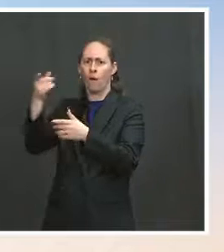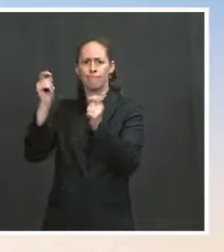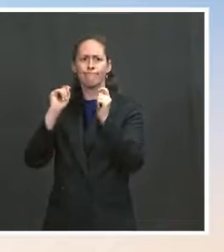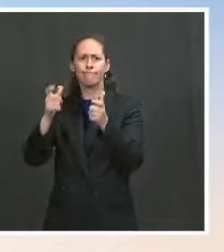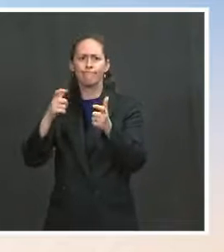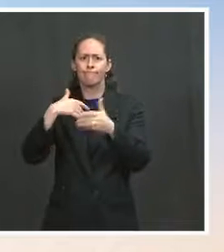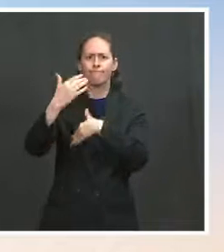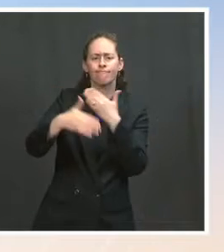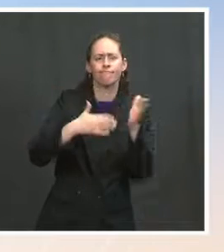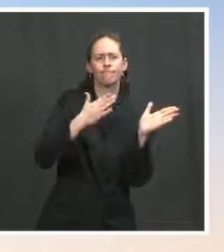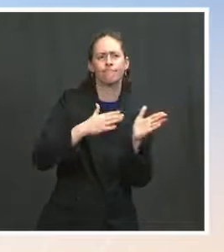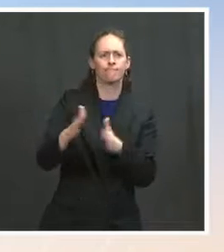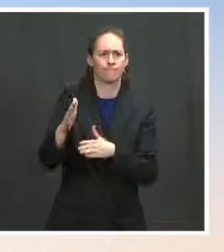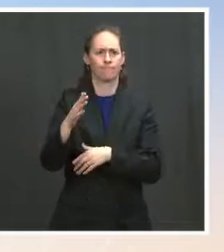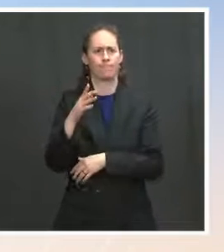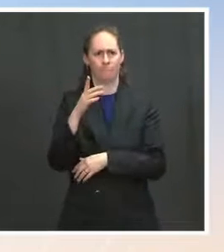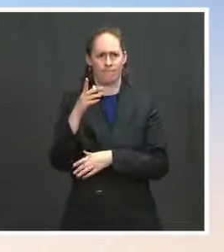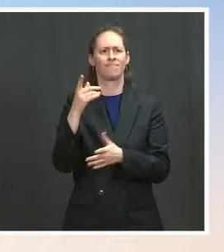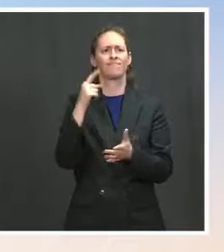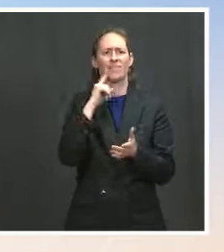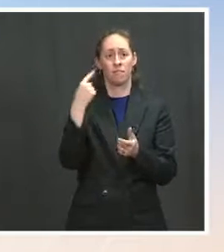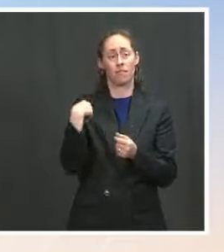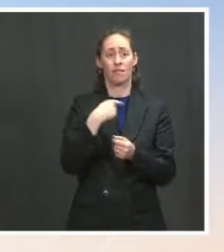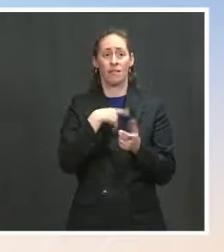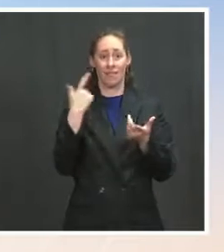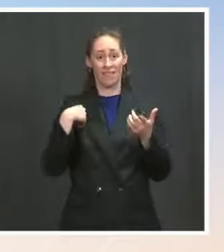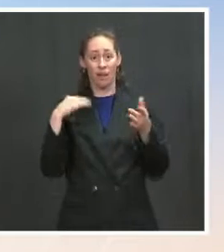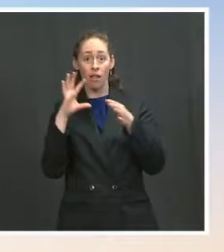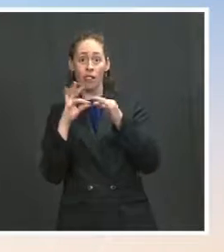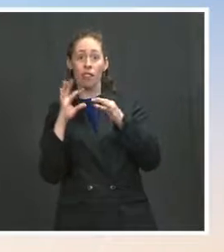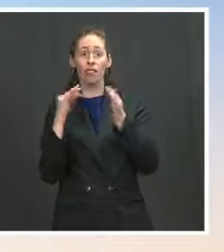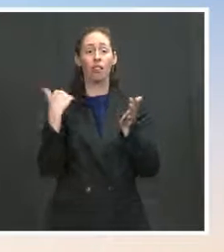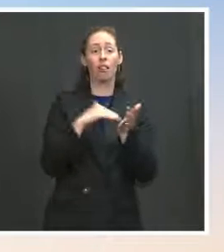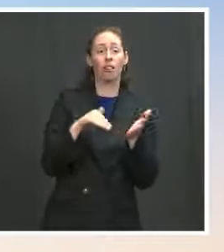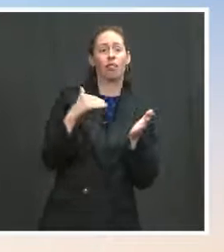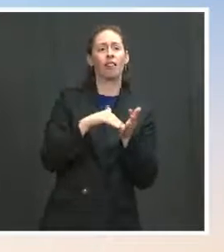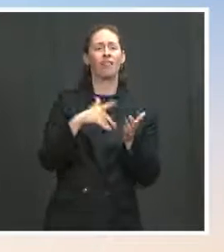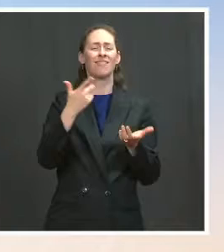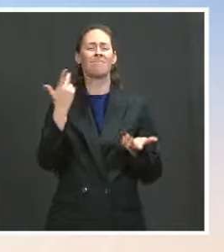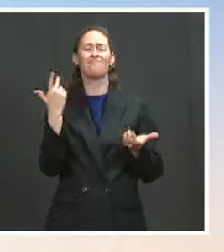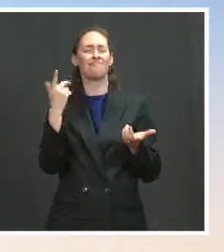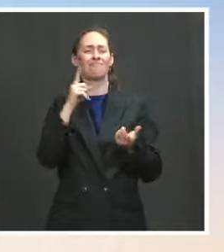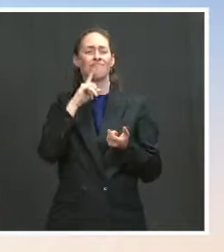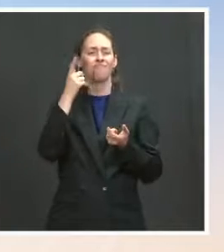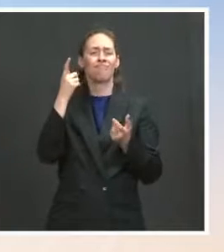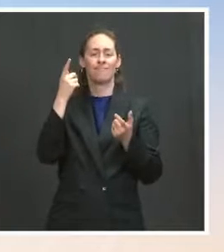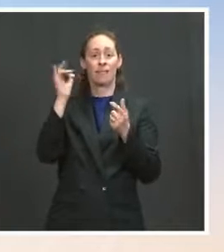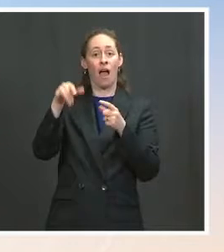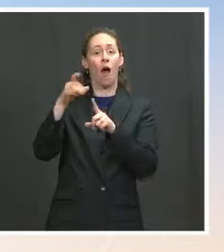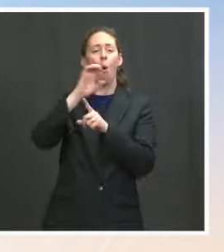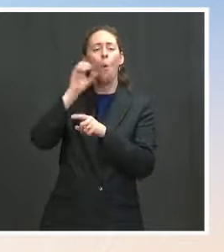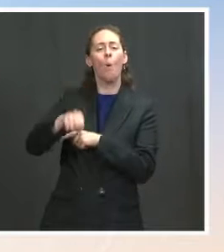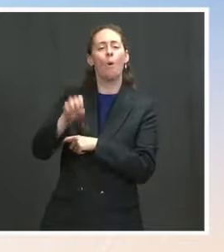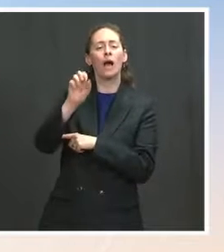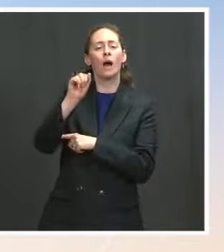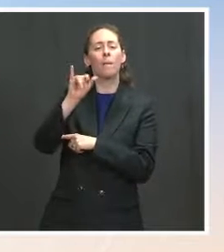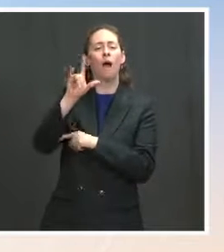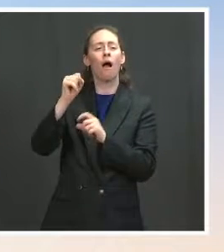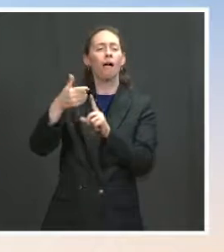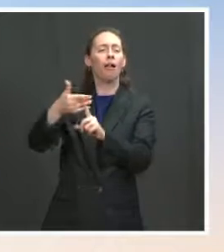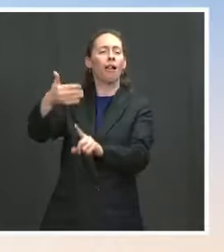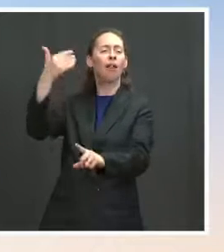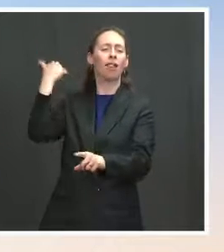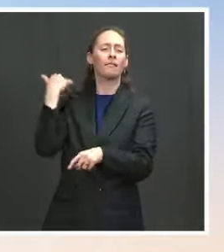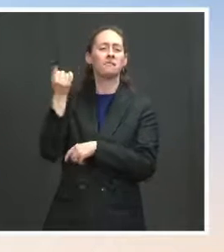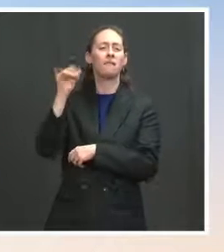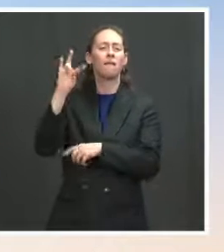advantageous for me to relitigate the substance of emails from 17 months ago. We've launched, based on the president's direction, an